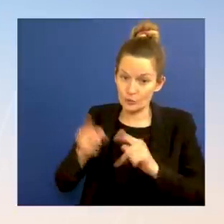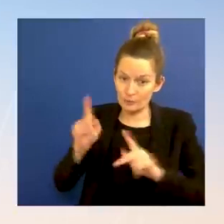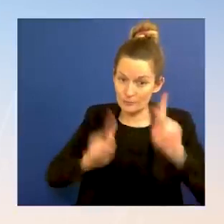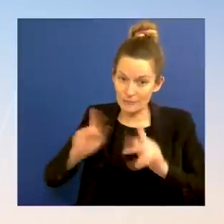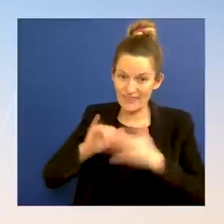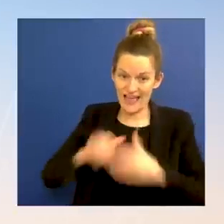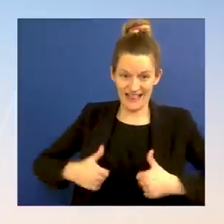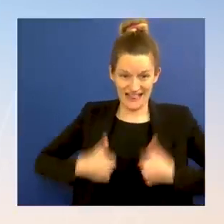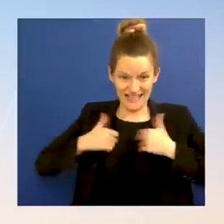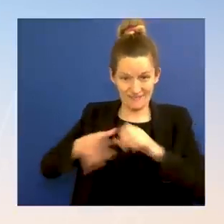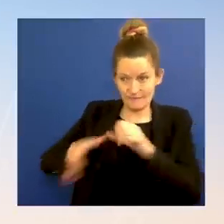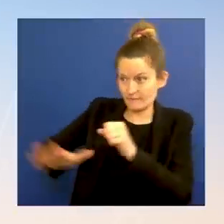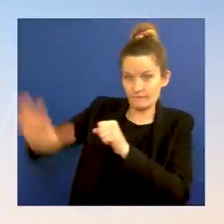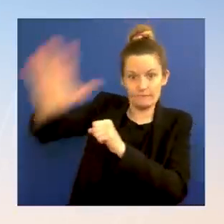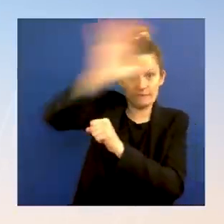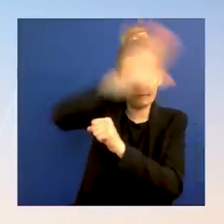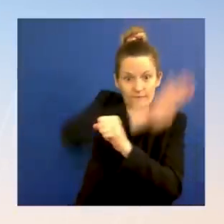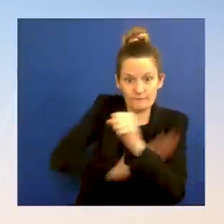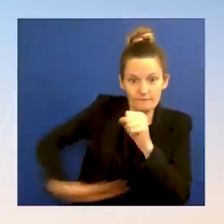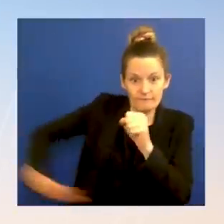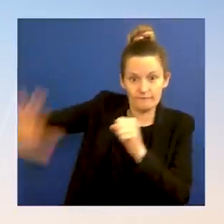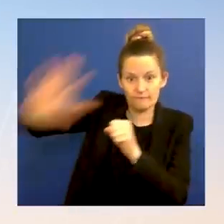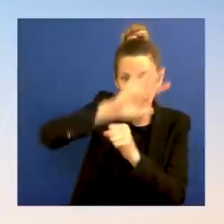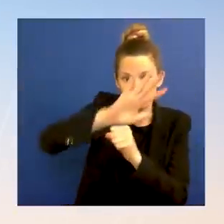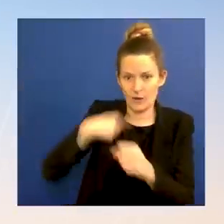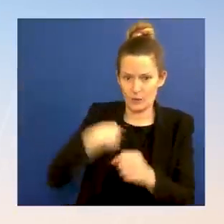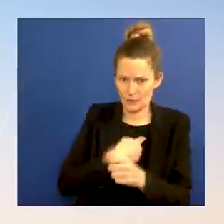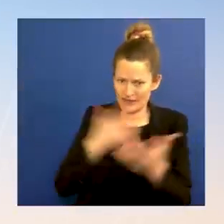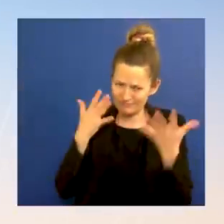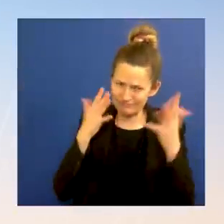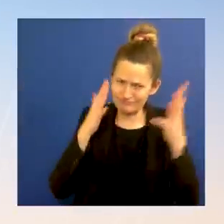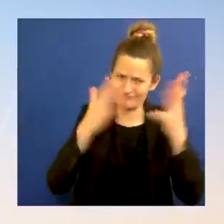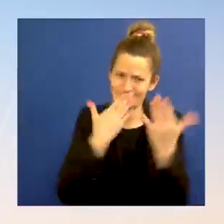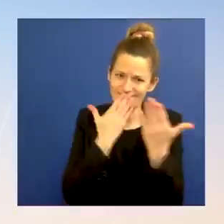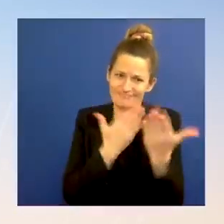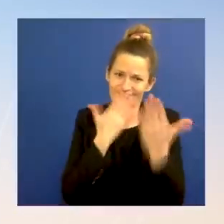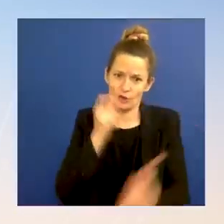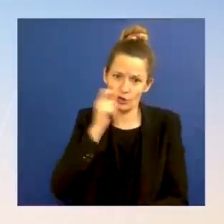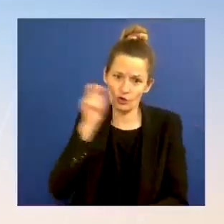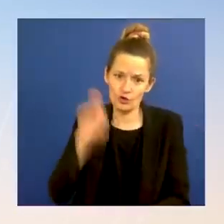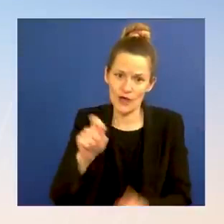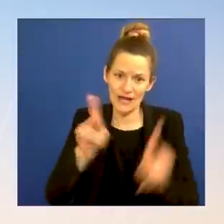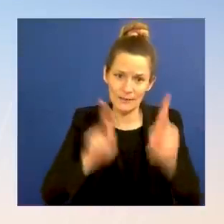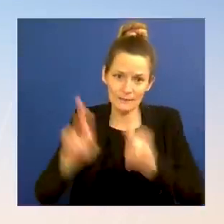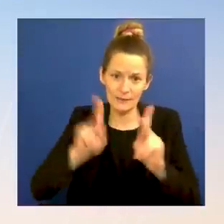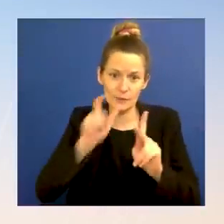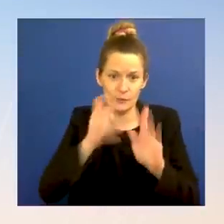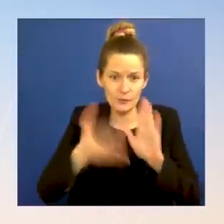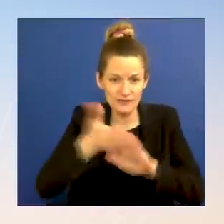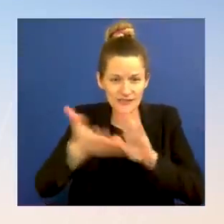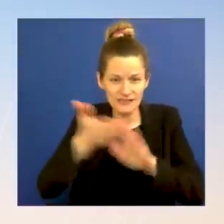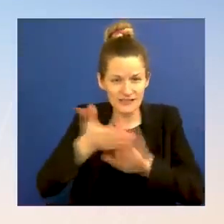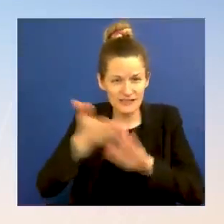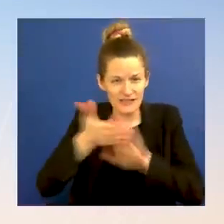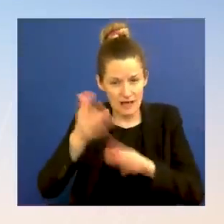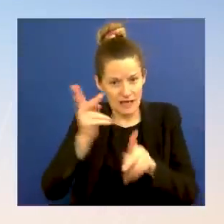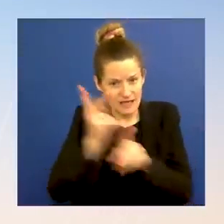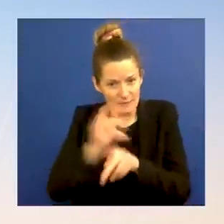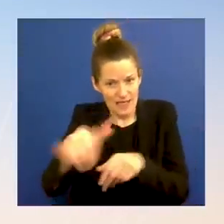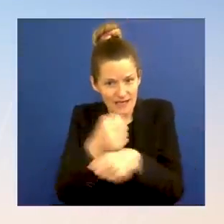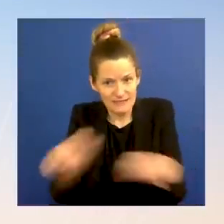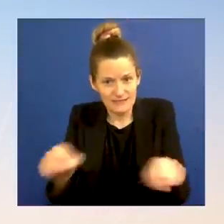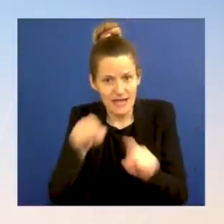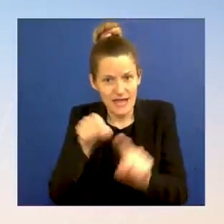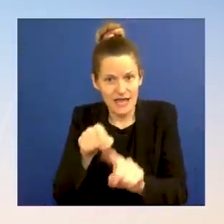ability of the Ukrainian operators to keep all six reactors in safe conditions while under attack and to report as they were able to the